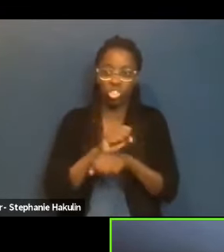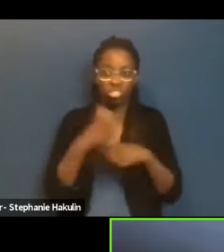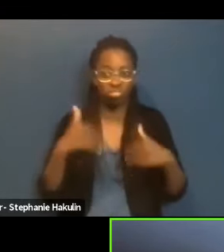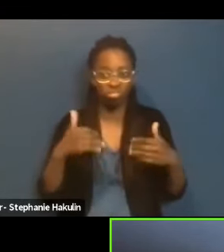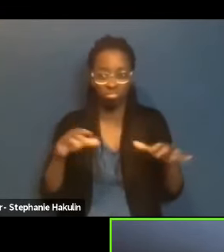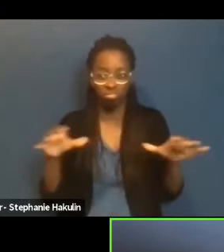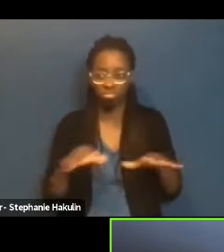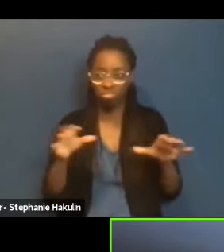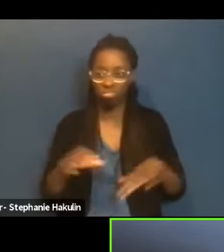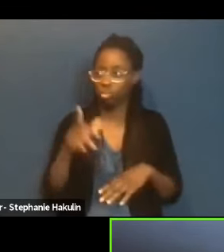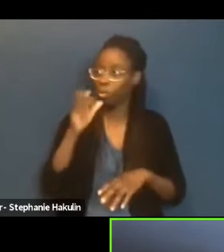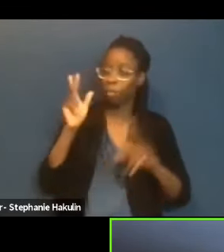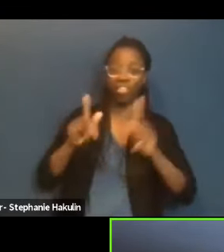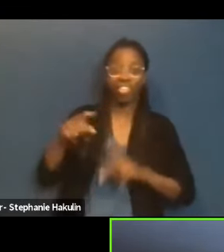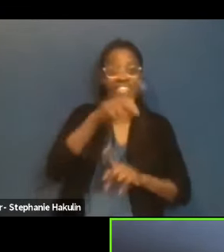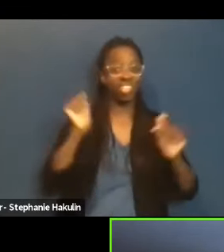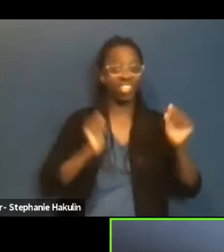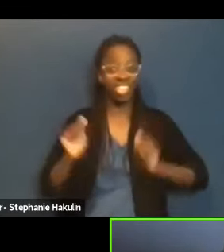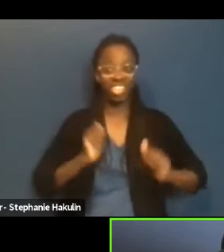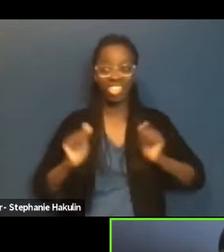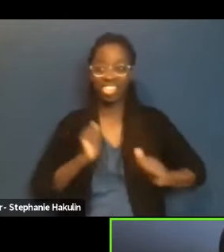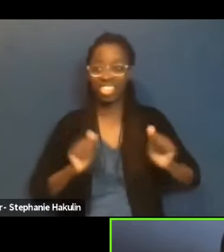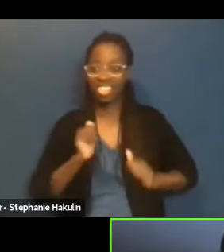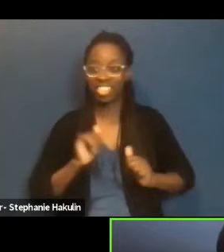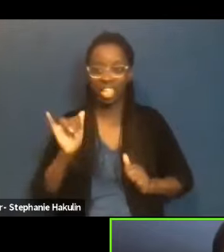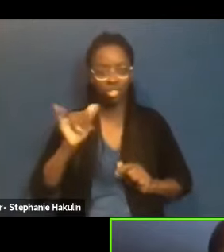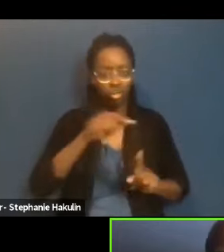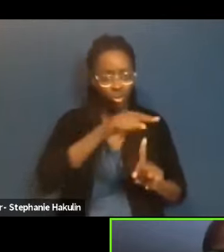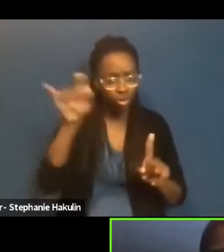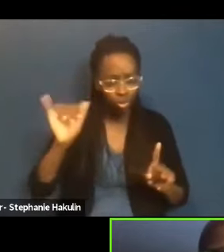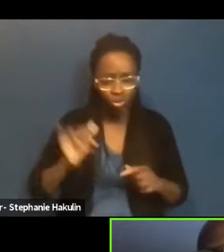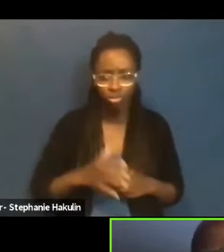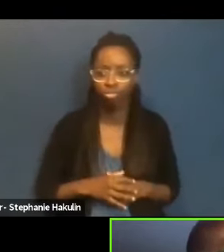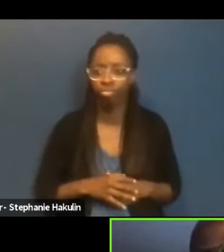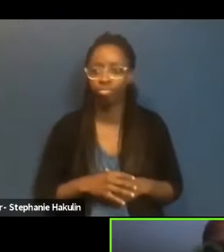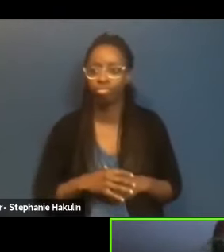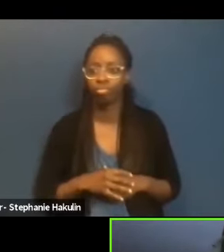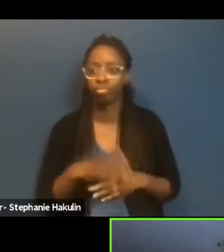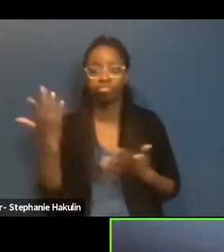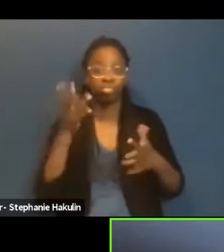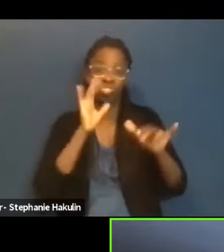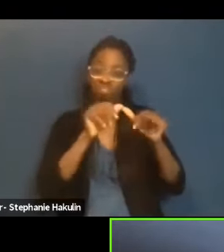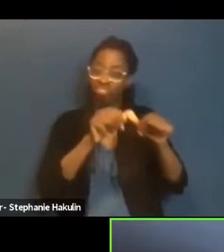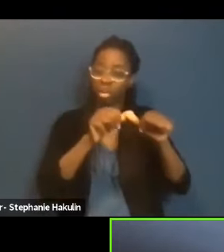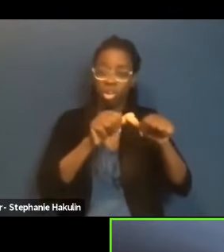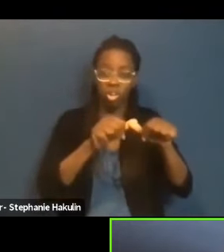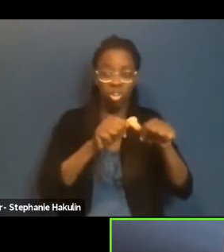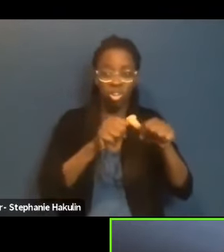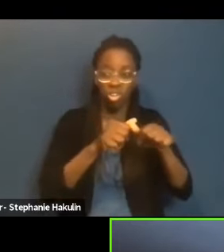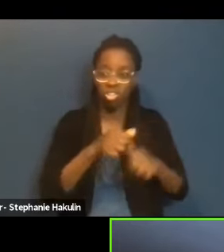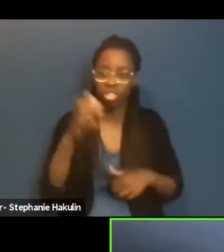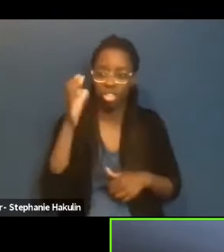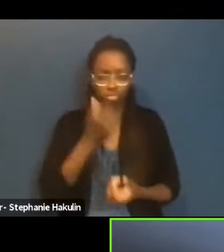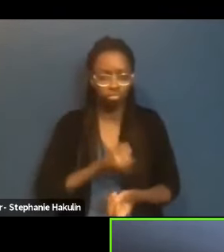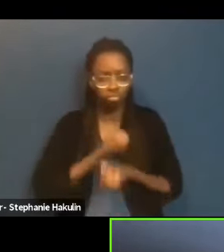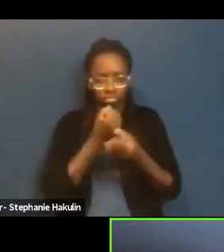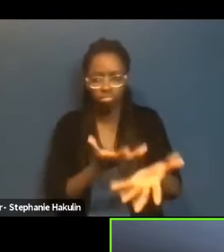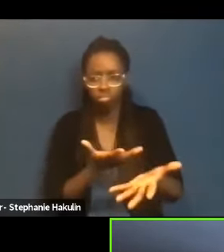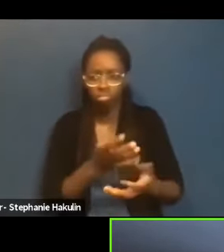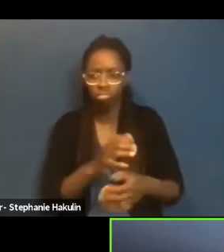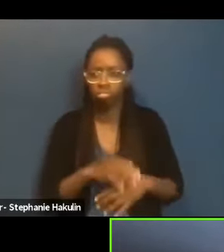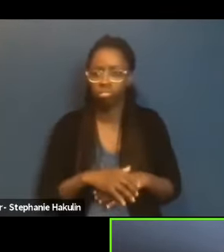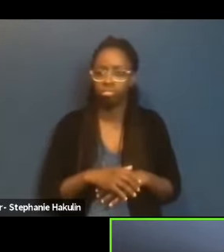proud of you, poets. Let's keep going. Judges, listen to these poems. Yo, Los Angeles, you are on deck right